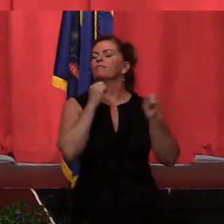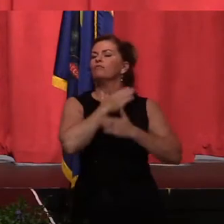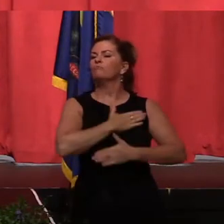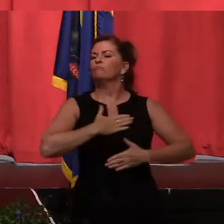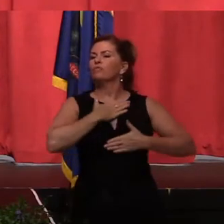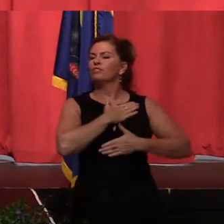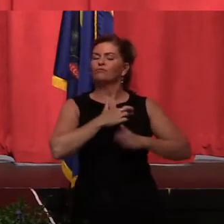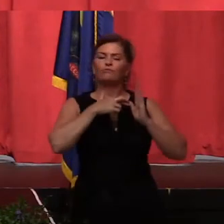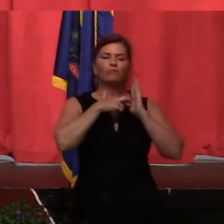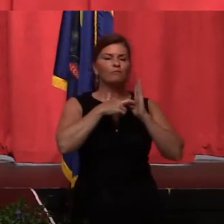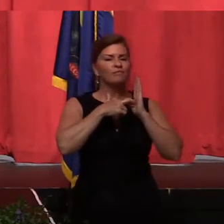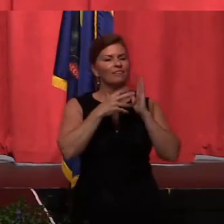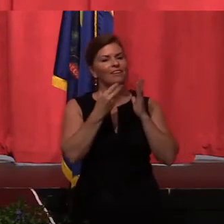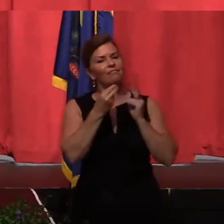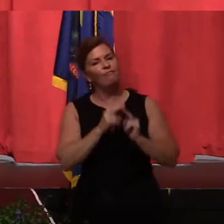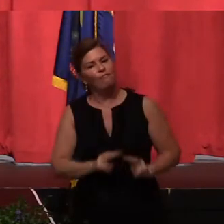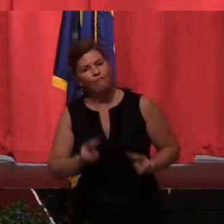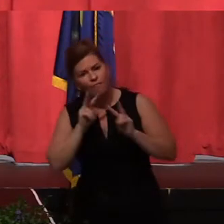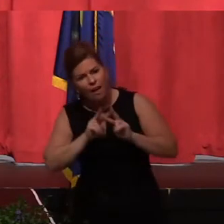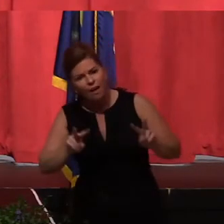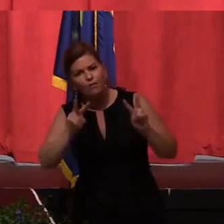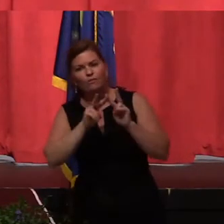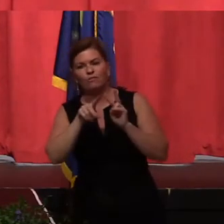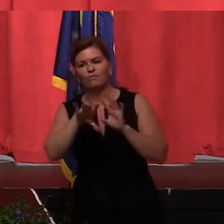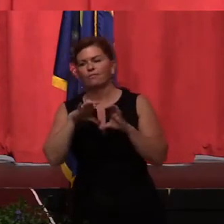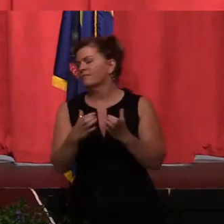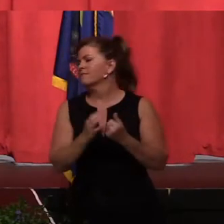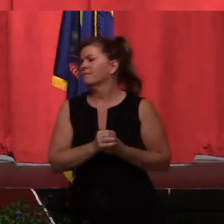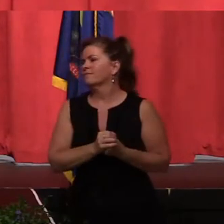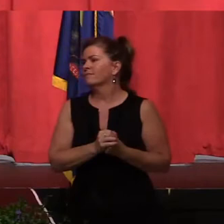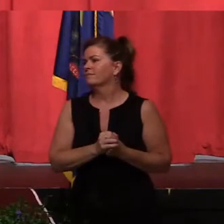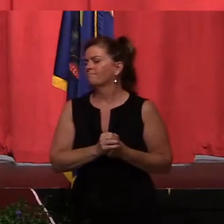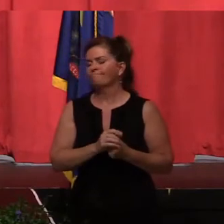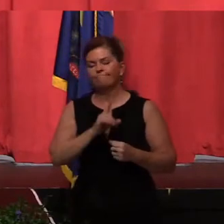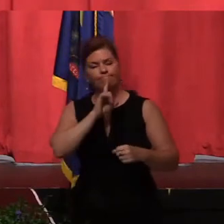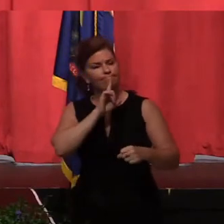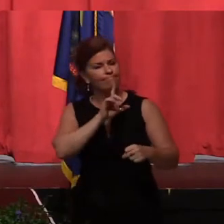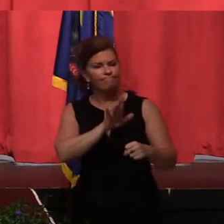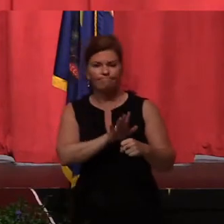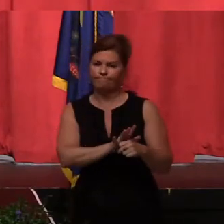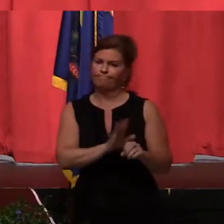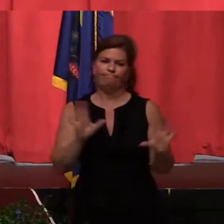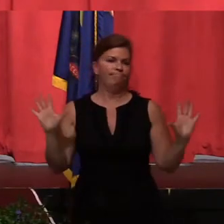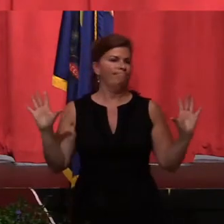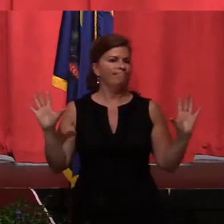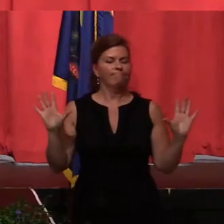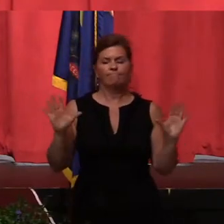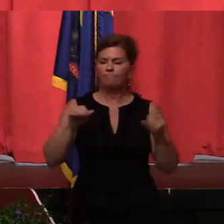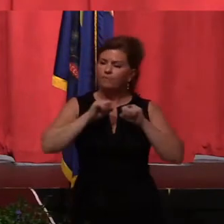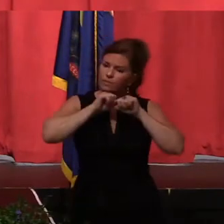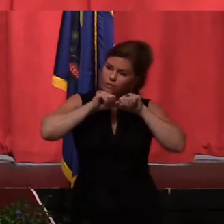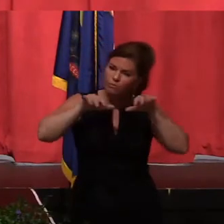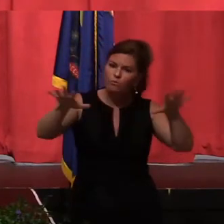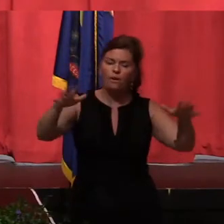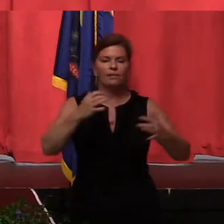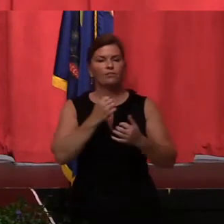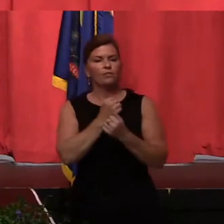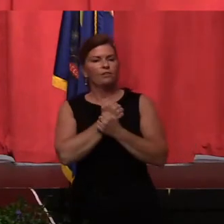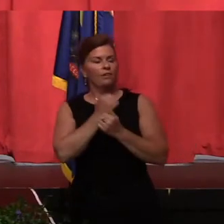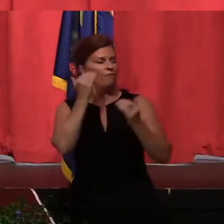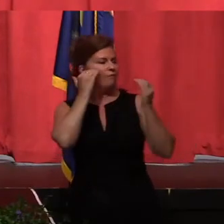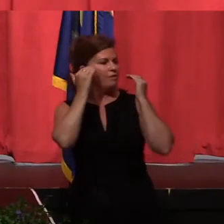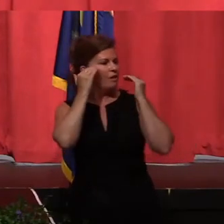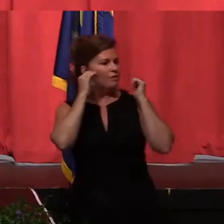appreciated, and valued in her class. She is incredibly dedicated to her work, graciously spreads her love for knowledge to all